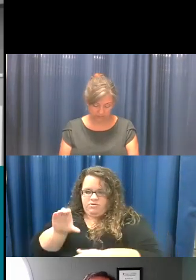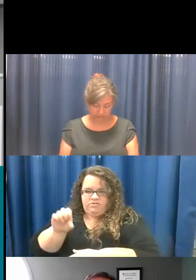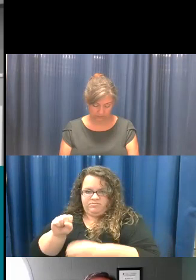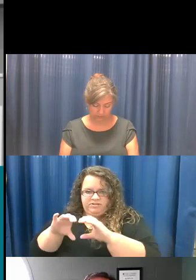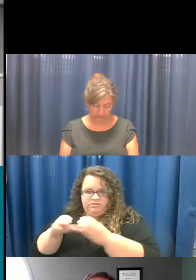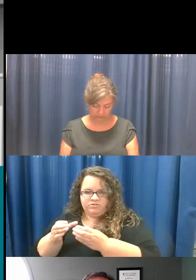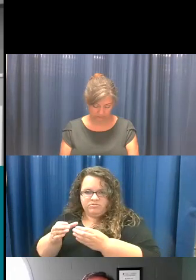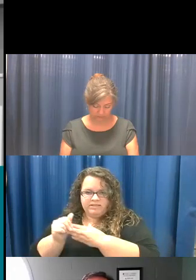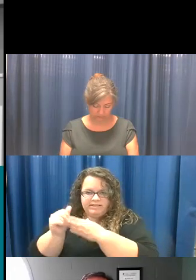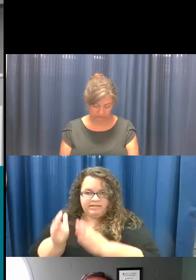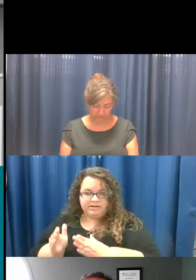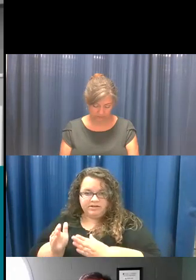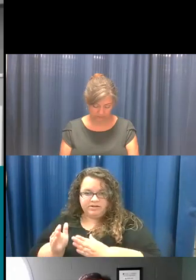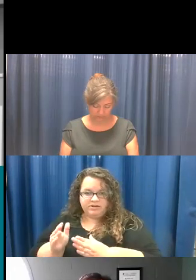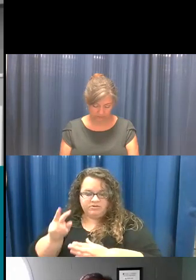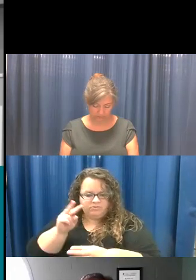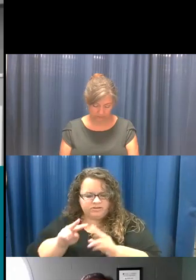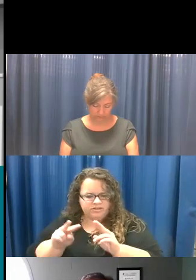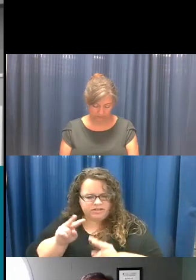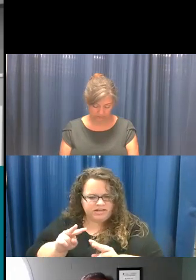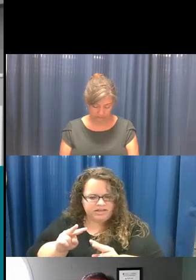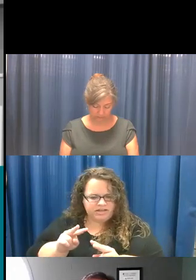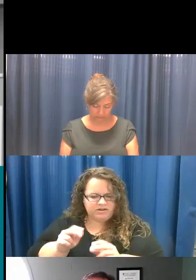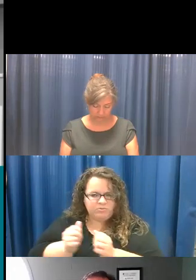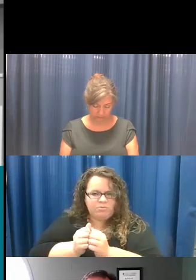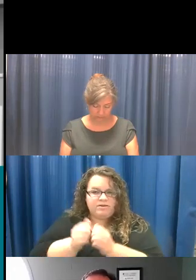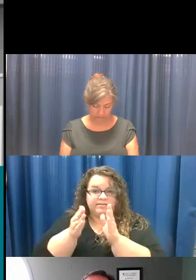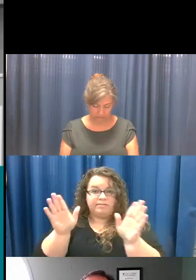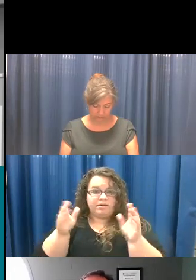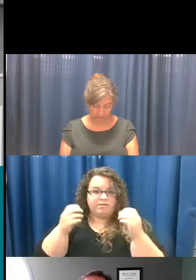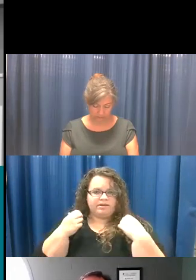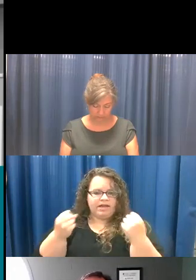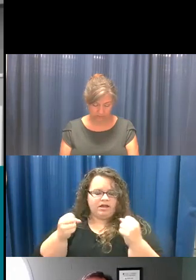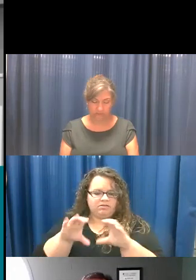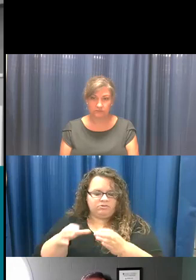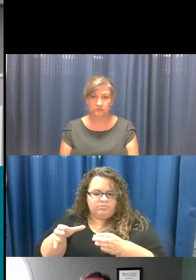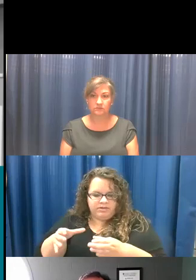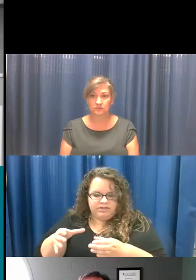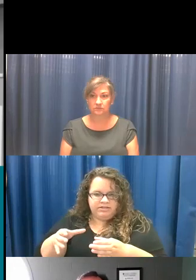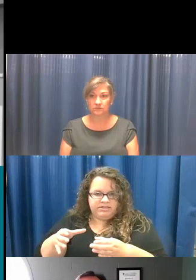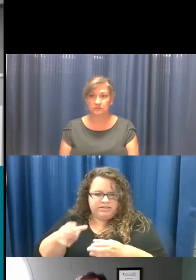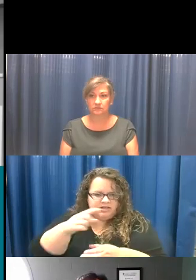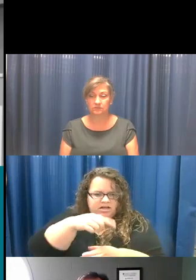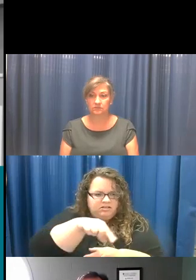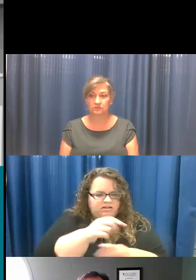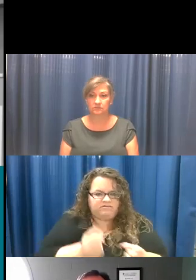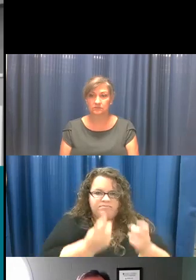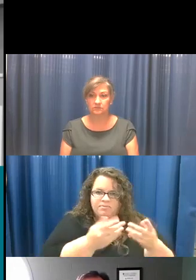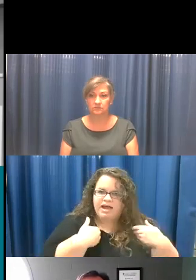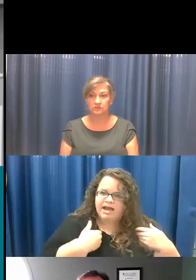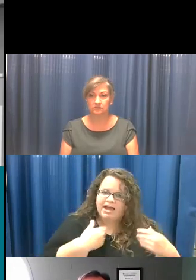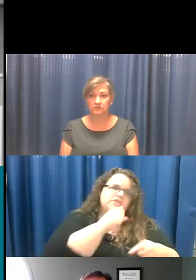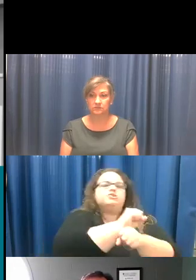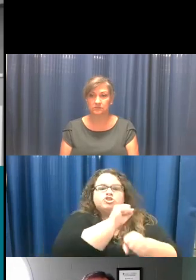with public health trying to understand this, is that a lot of these folks had jobs working on the